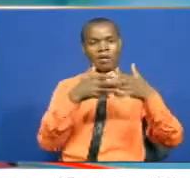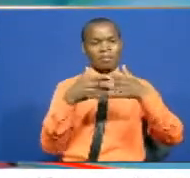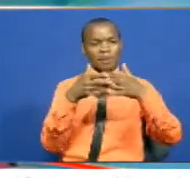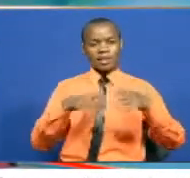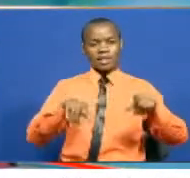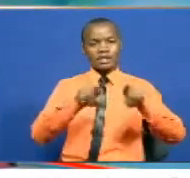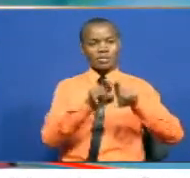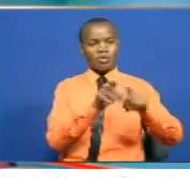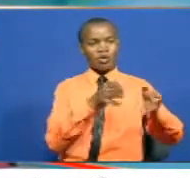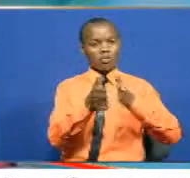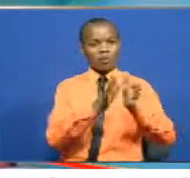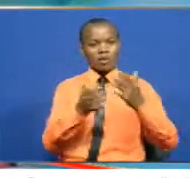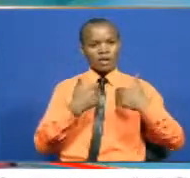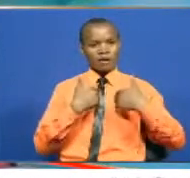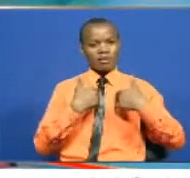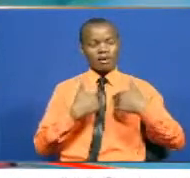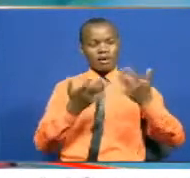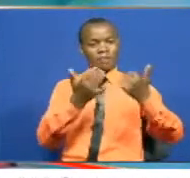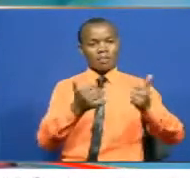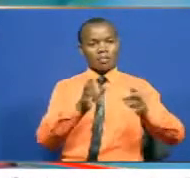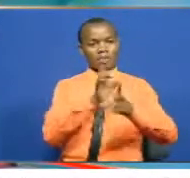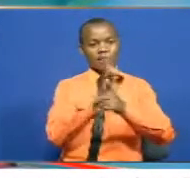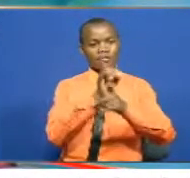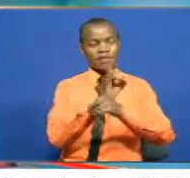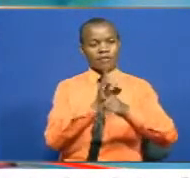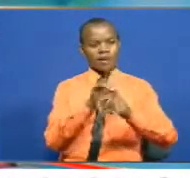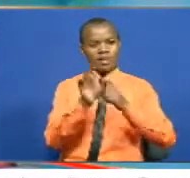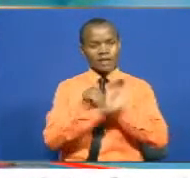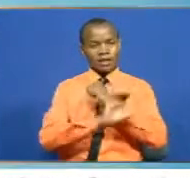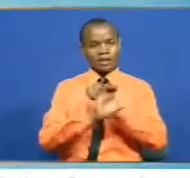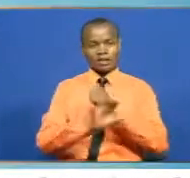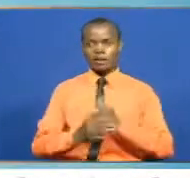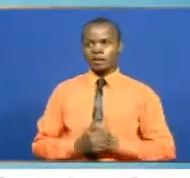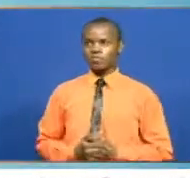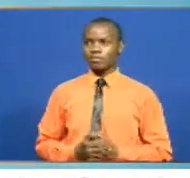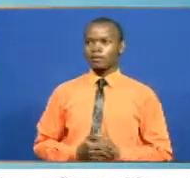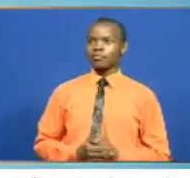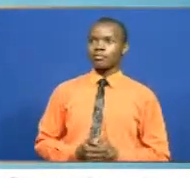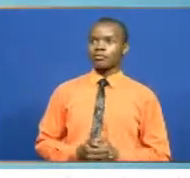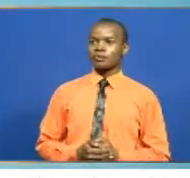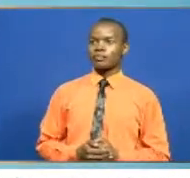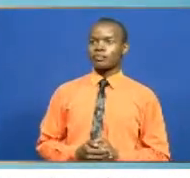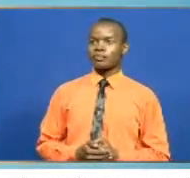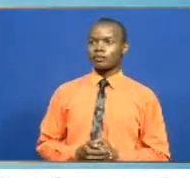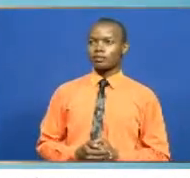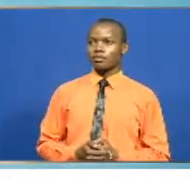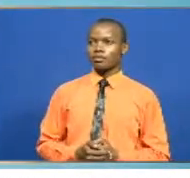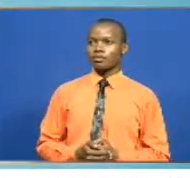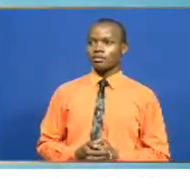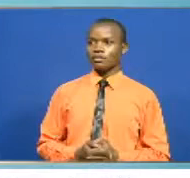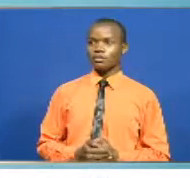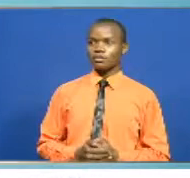had an opportunity to play in different countries on the continent. The thing about physicality is